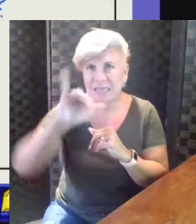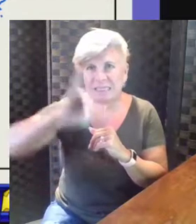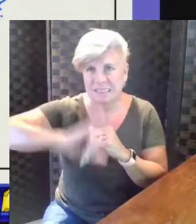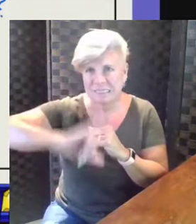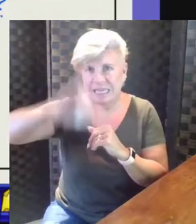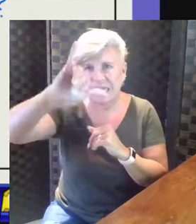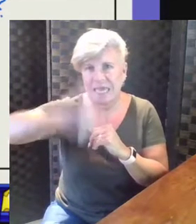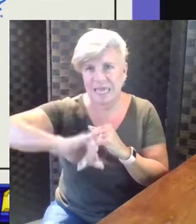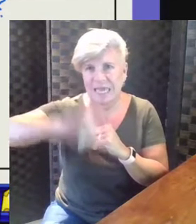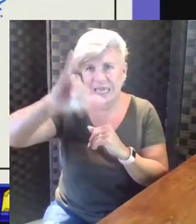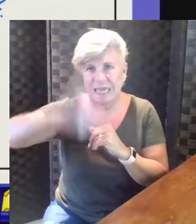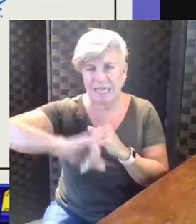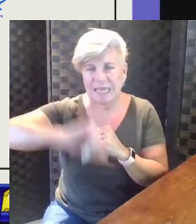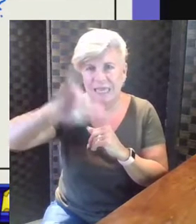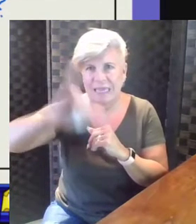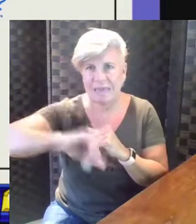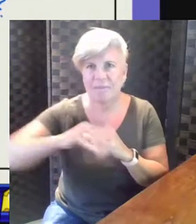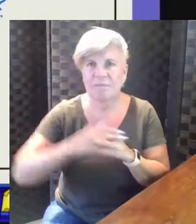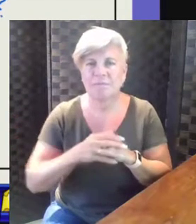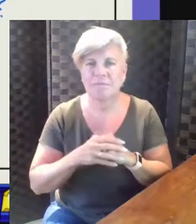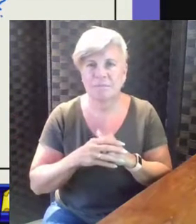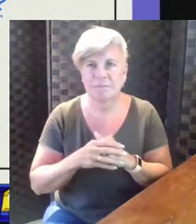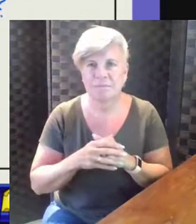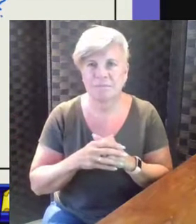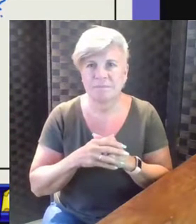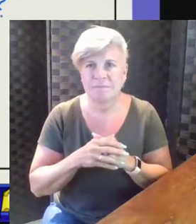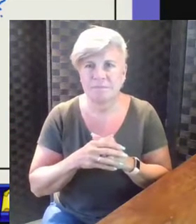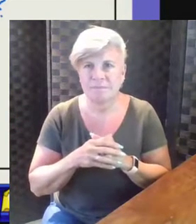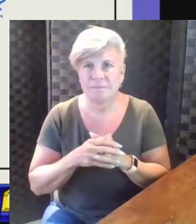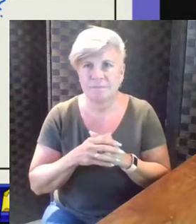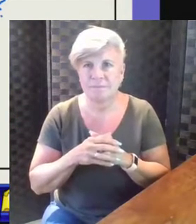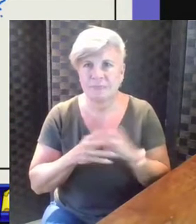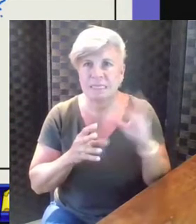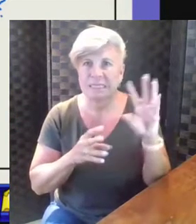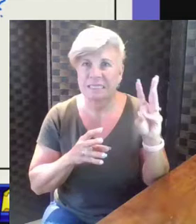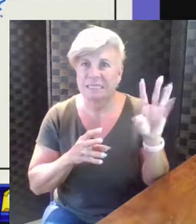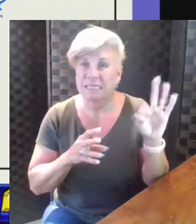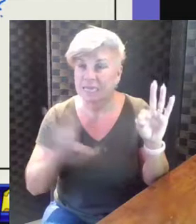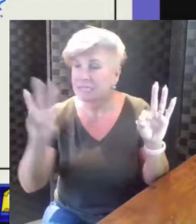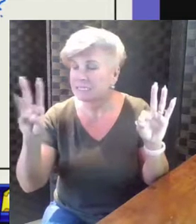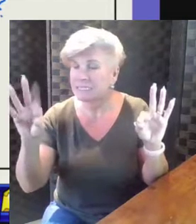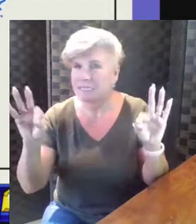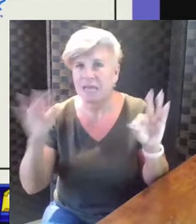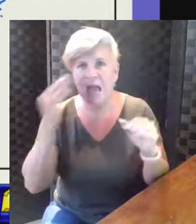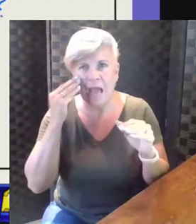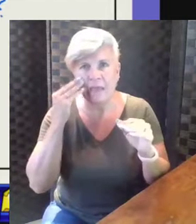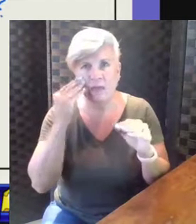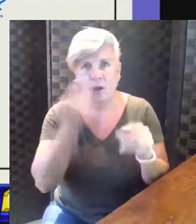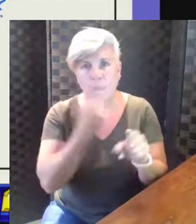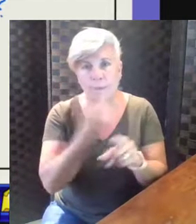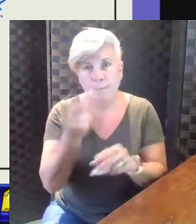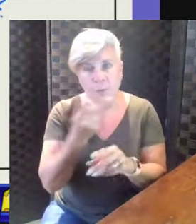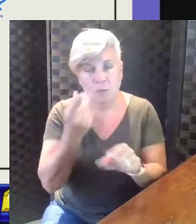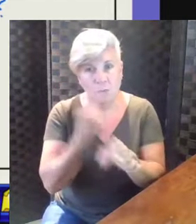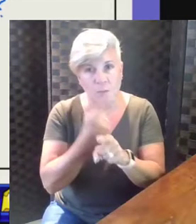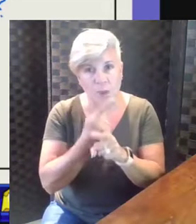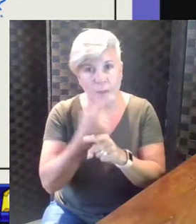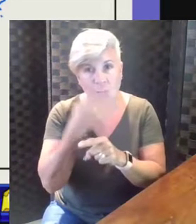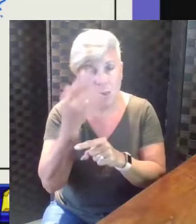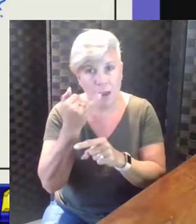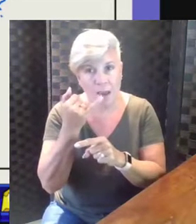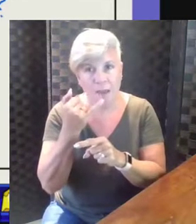same as 69. Okay? I know that I did my problem correctly because our answers